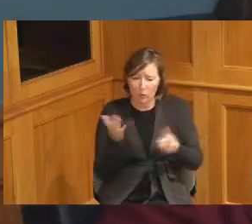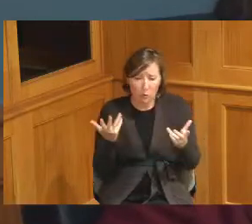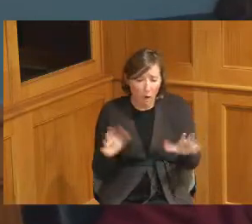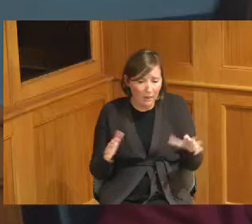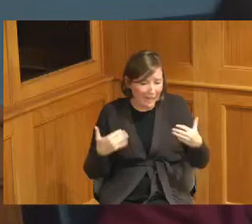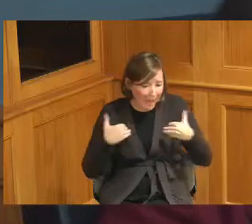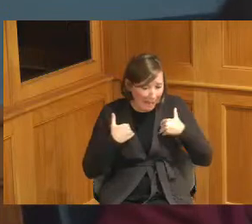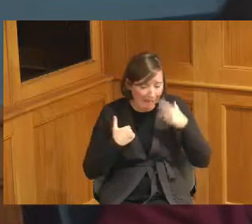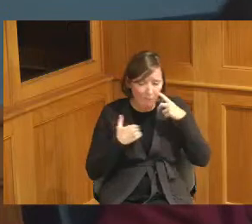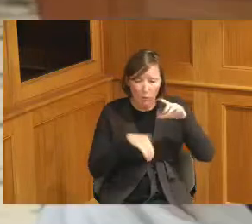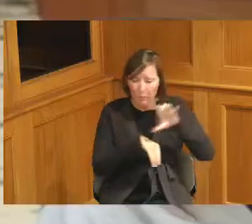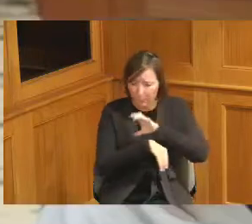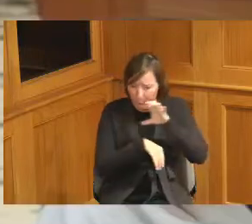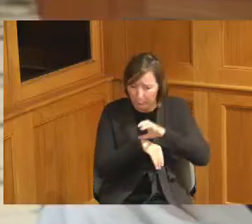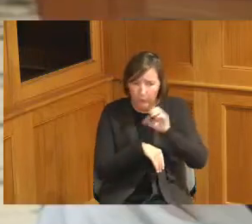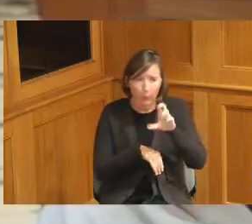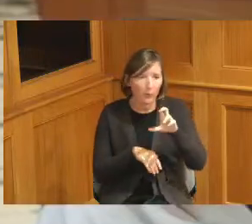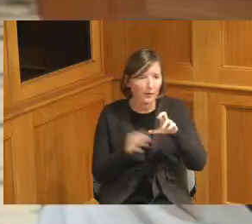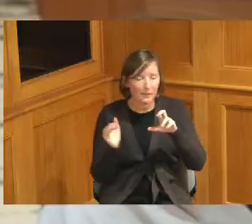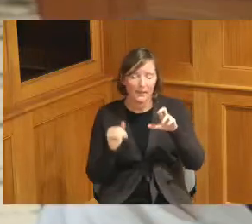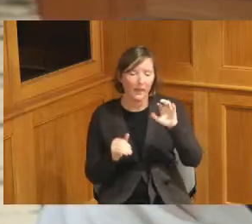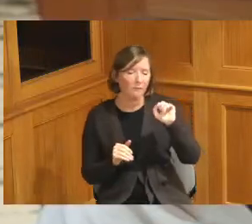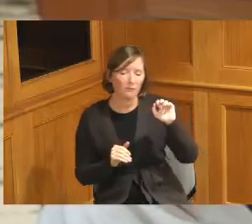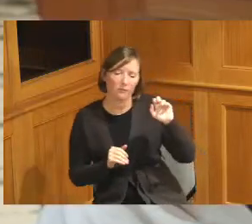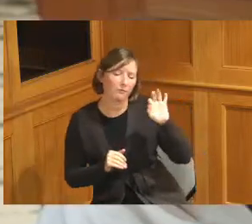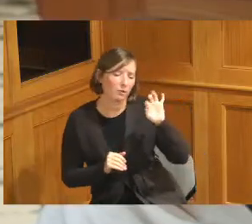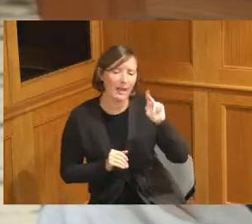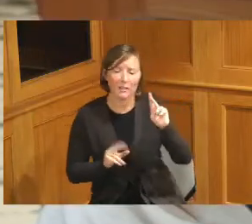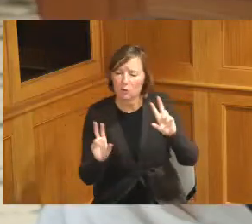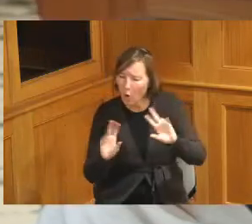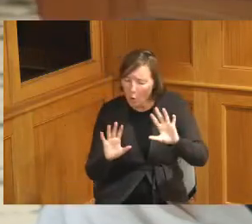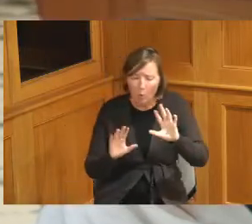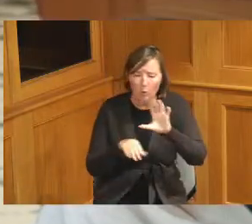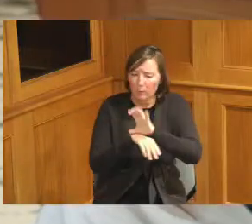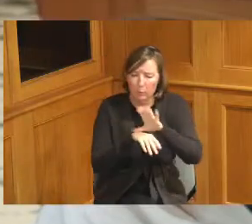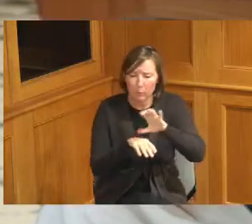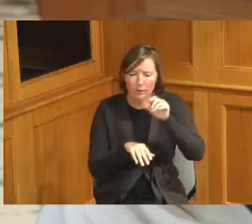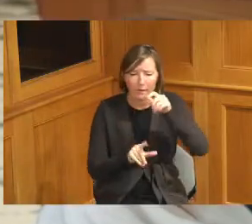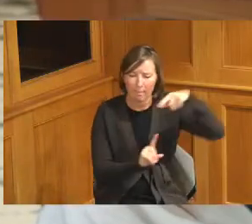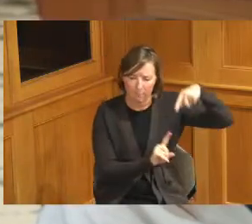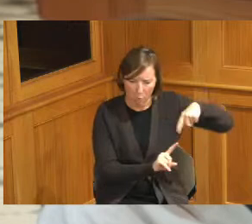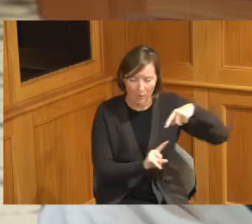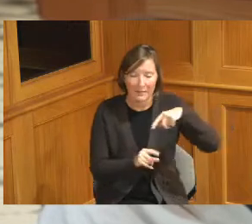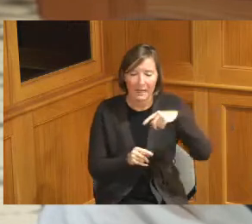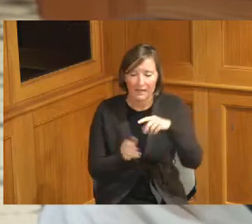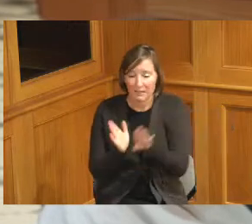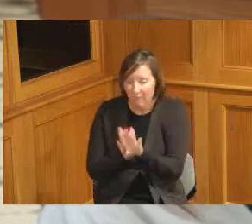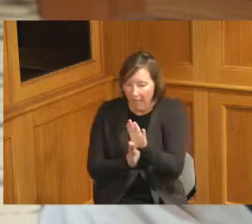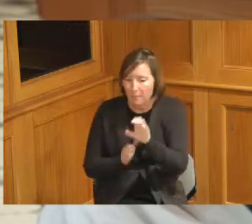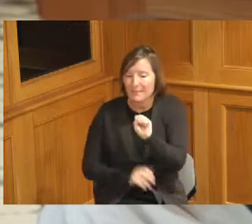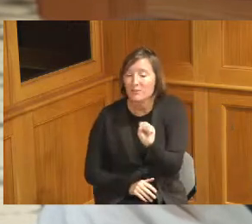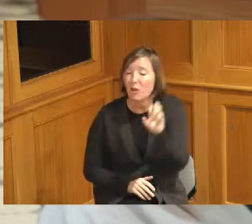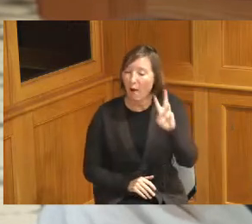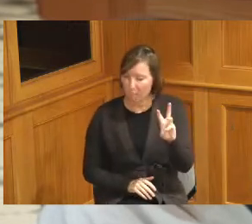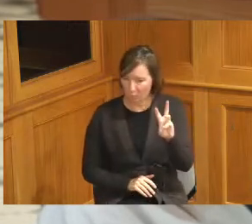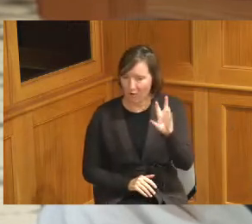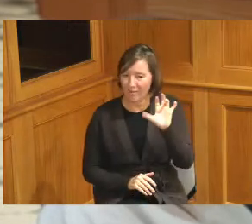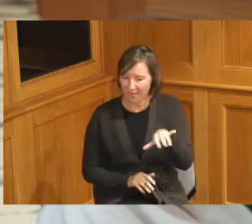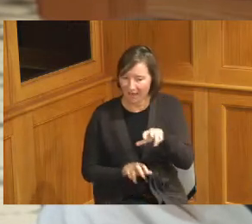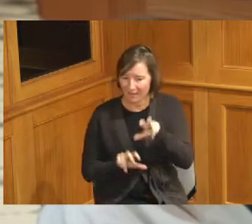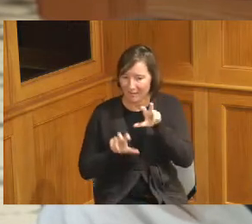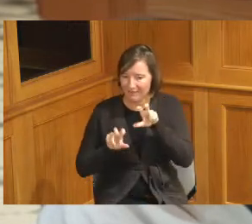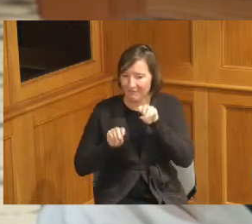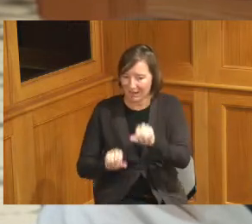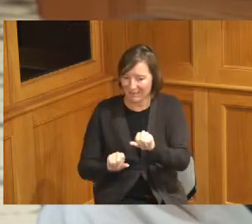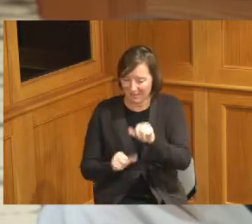Yeah, well, we really didn't need computers, but the software, we were able to make an initial investment, I believe, with existing